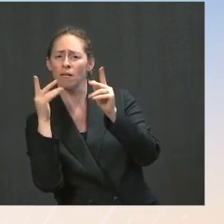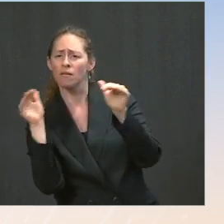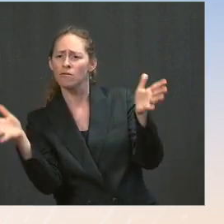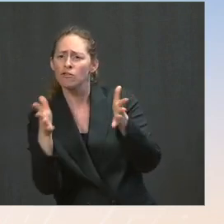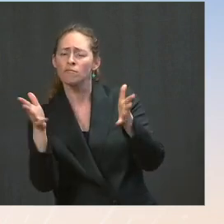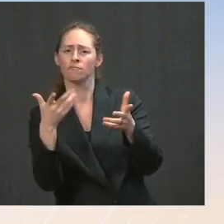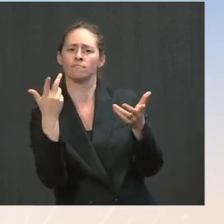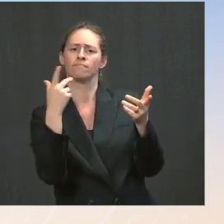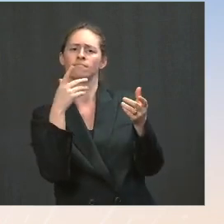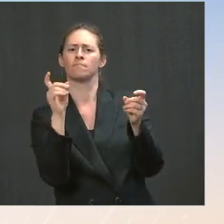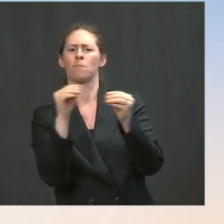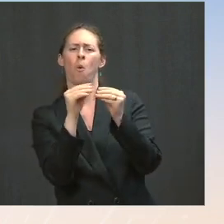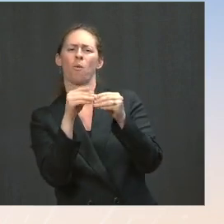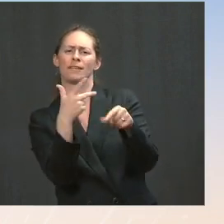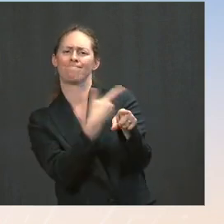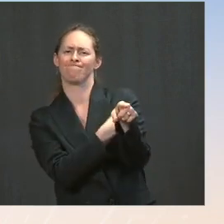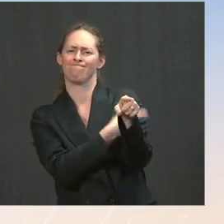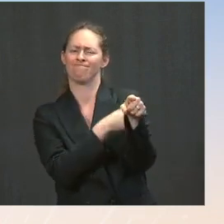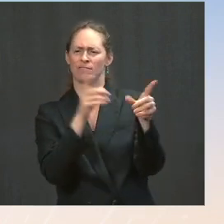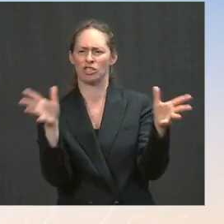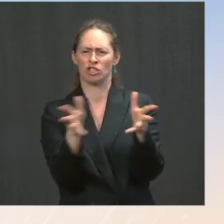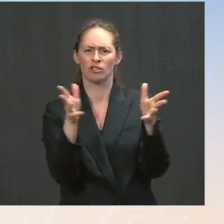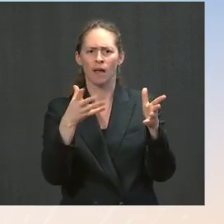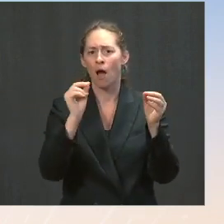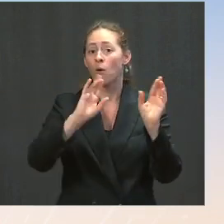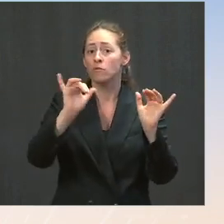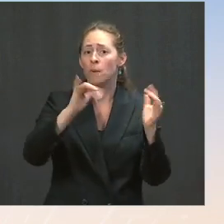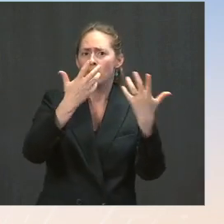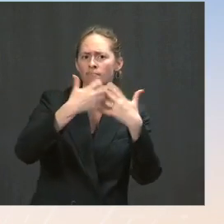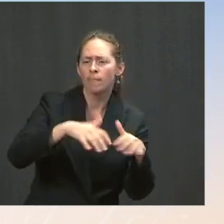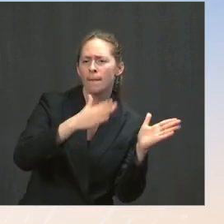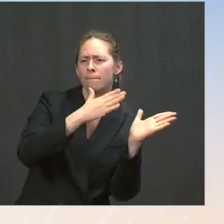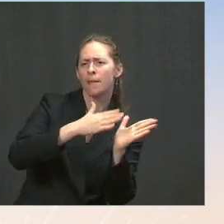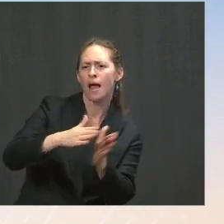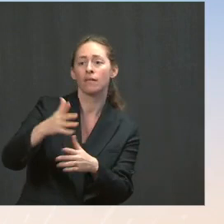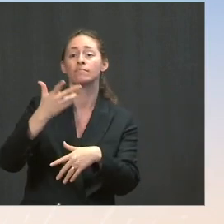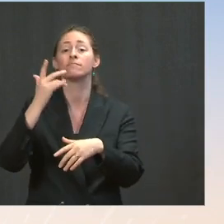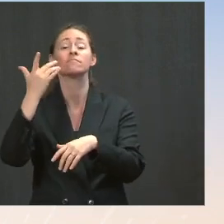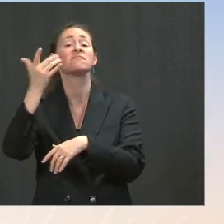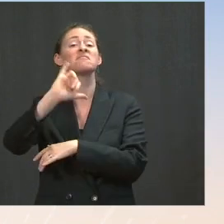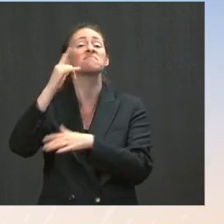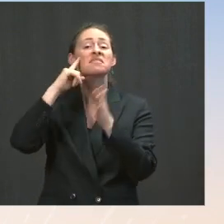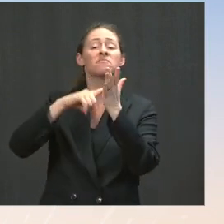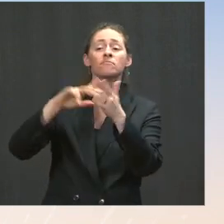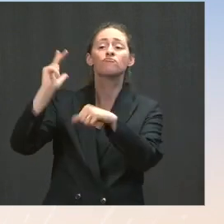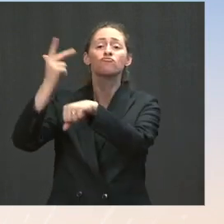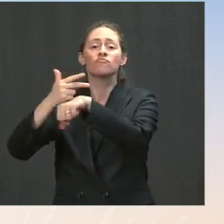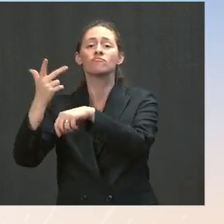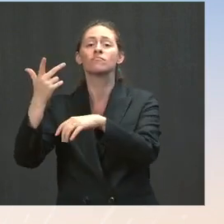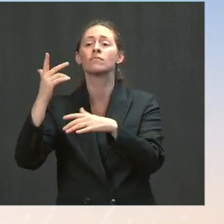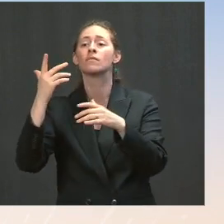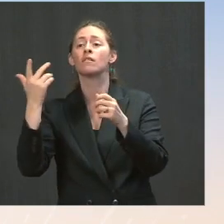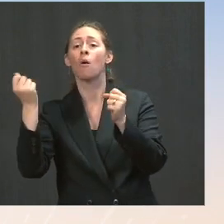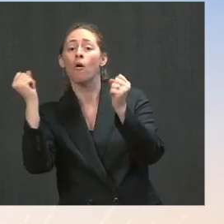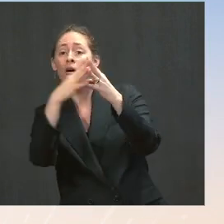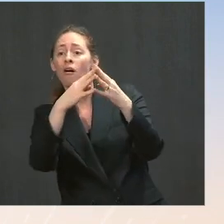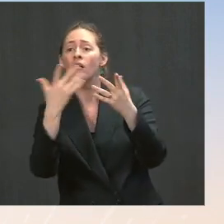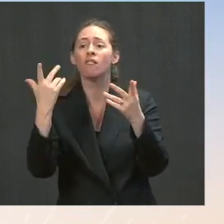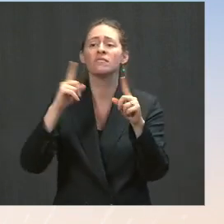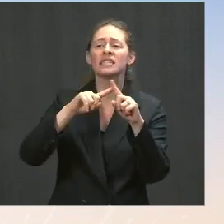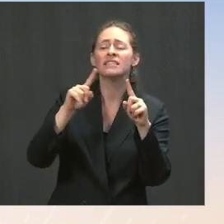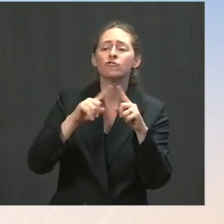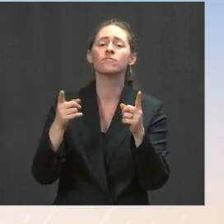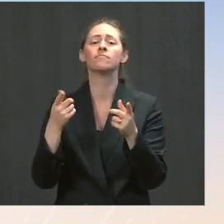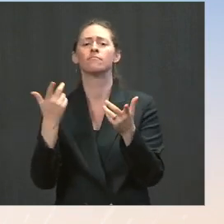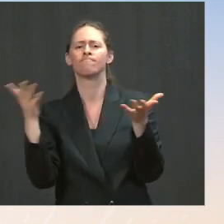vaccinations, organize pop-up or mobile vaccine locations, and assist in making vaccine appointments or arranging transportation and